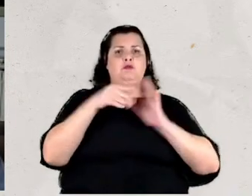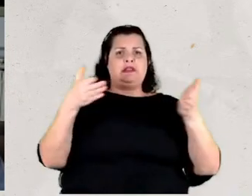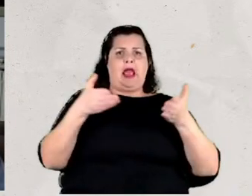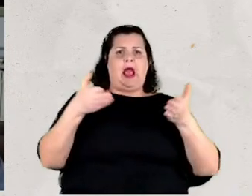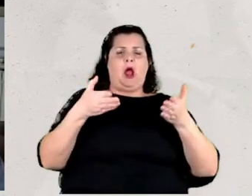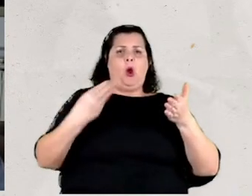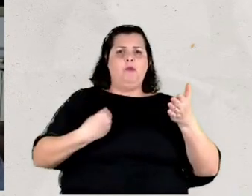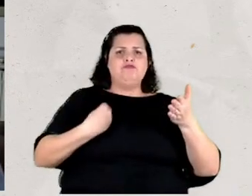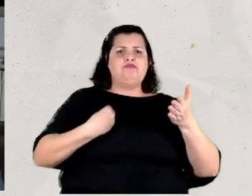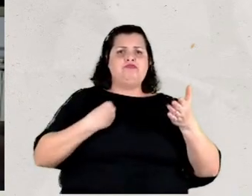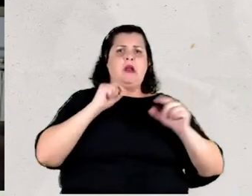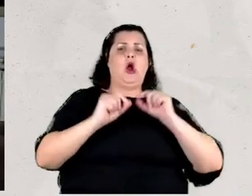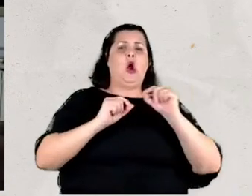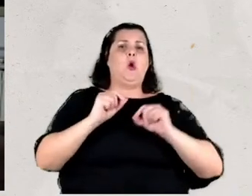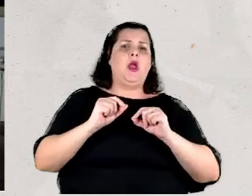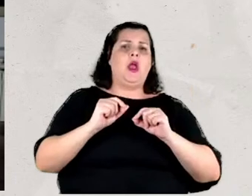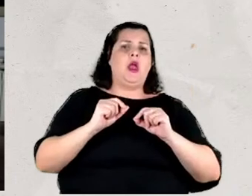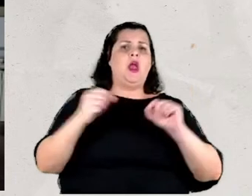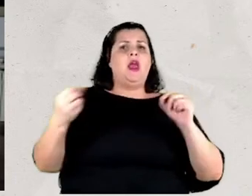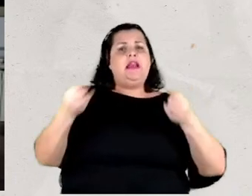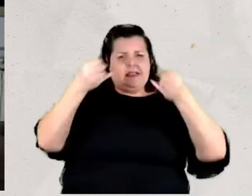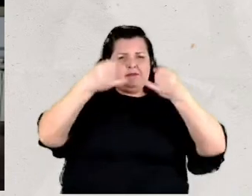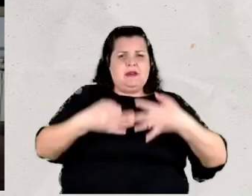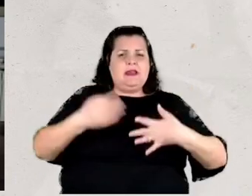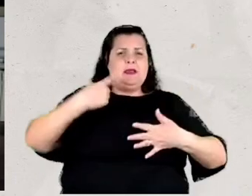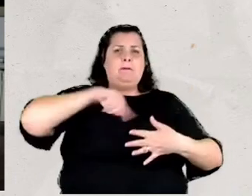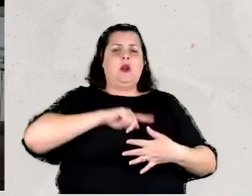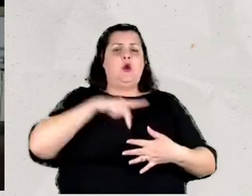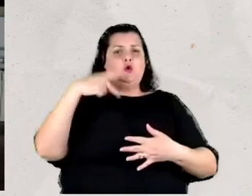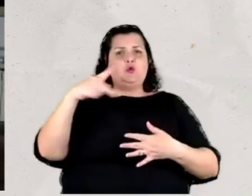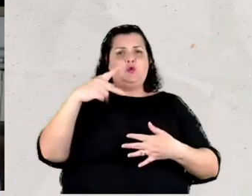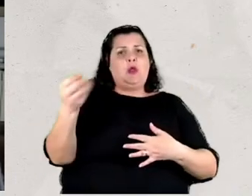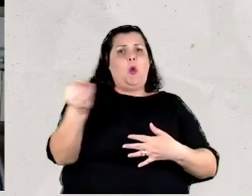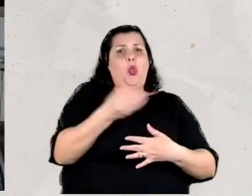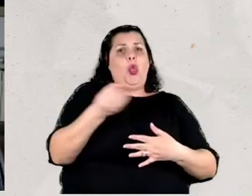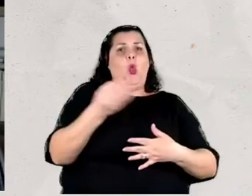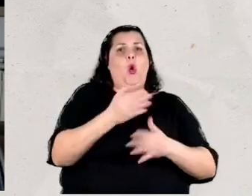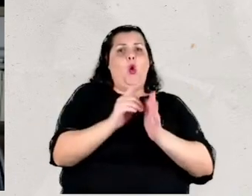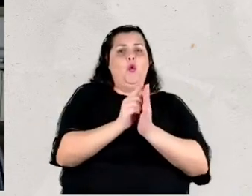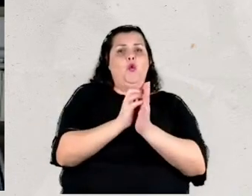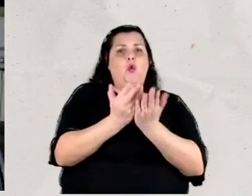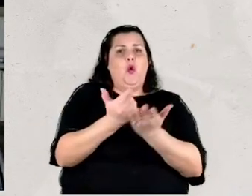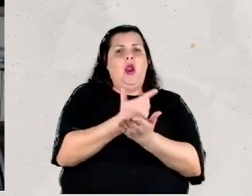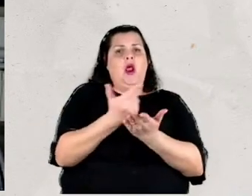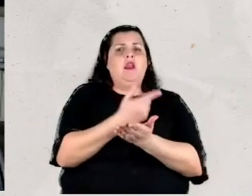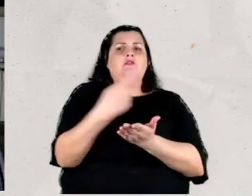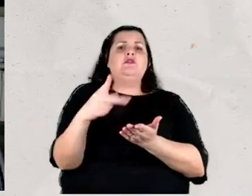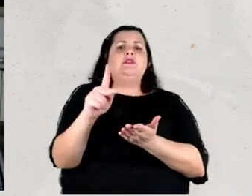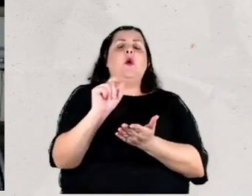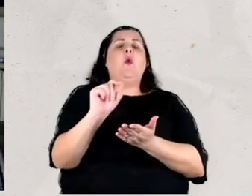please. What are you working in? Well, the book is about